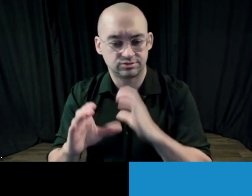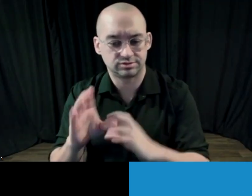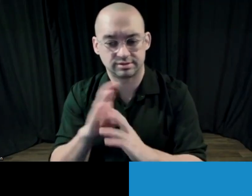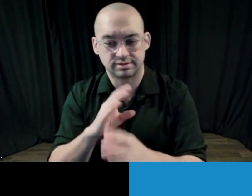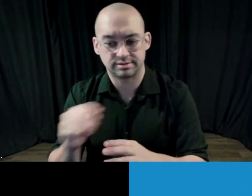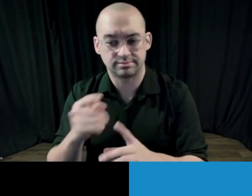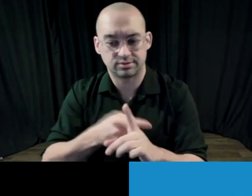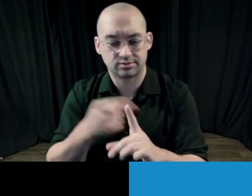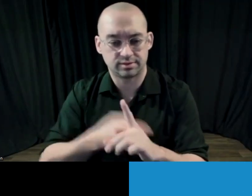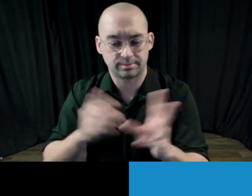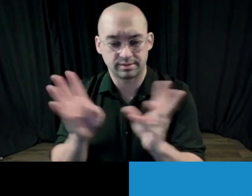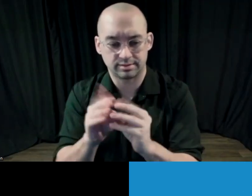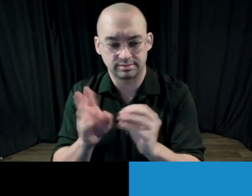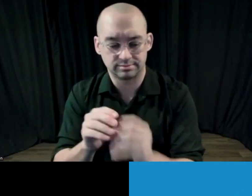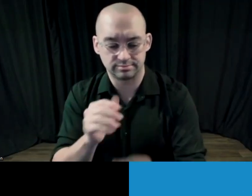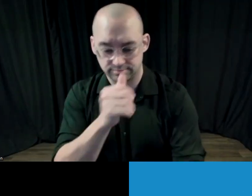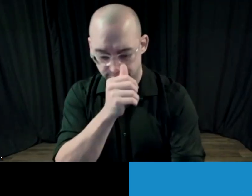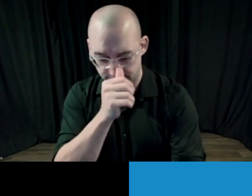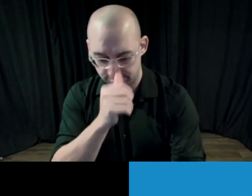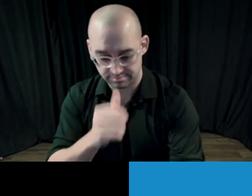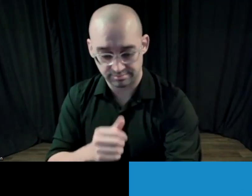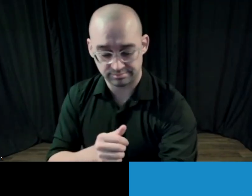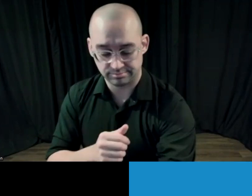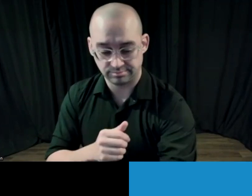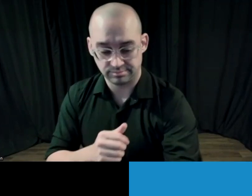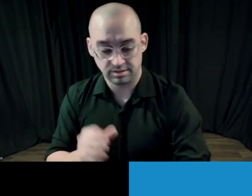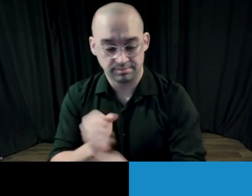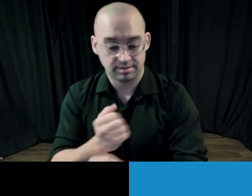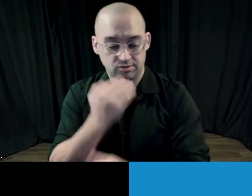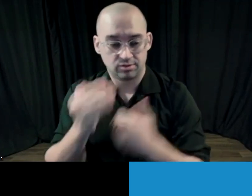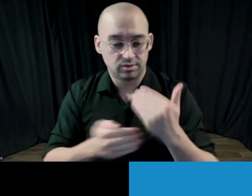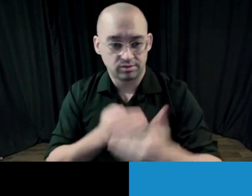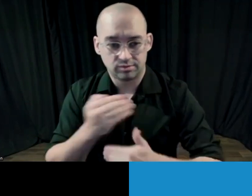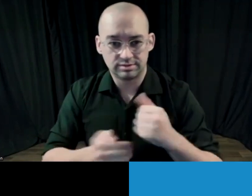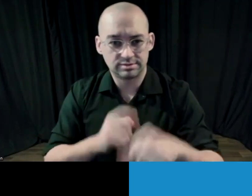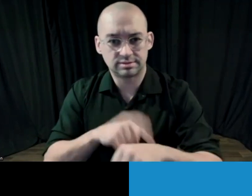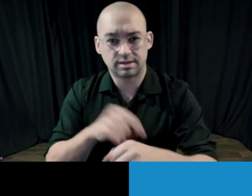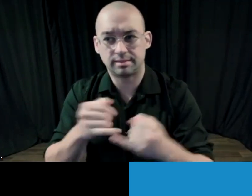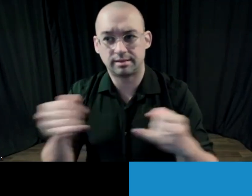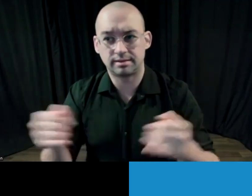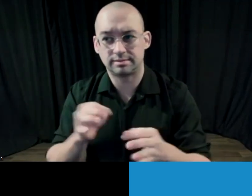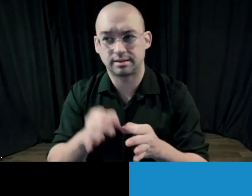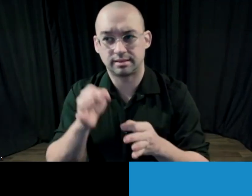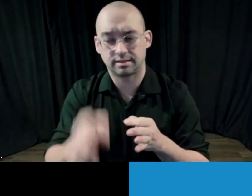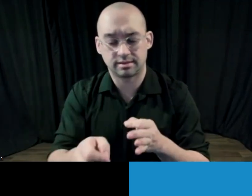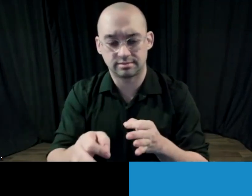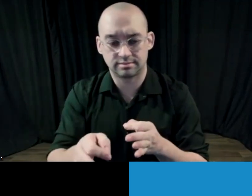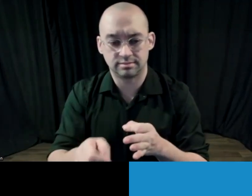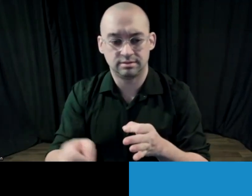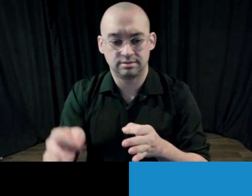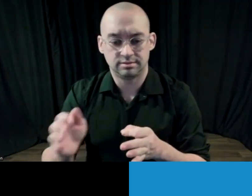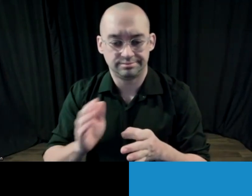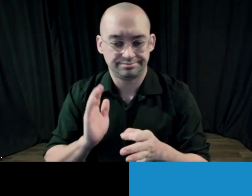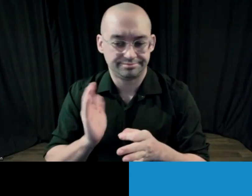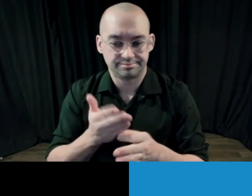meetings. So we've made good progress. The timeline, as you all know, has been delayed to our chagrin.